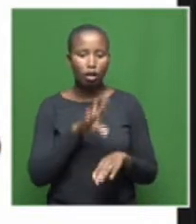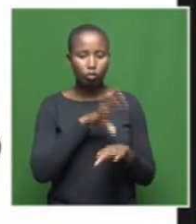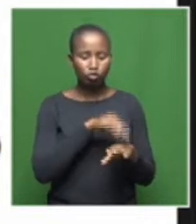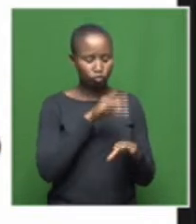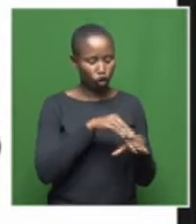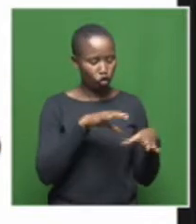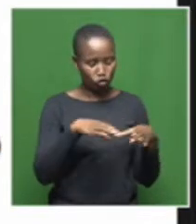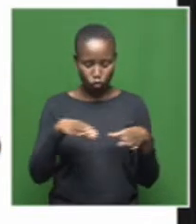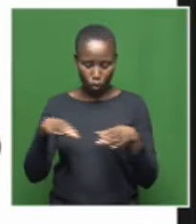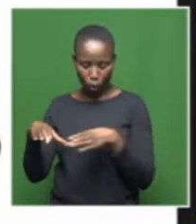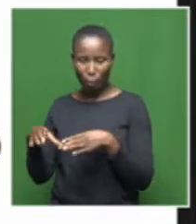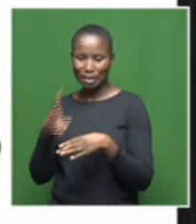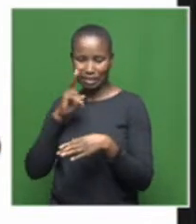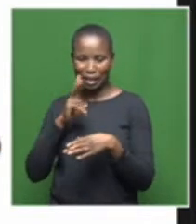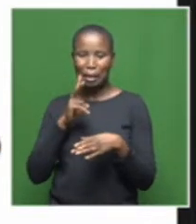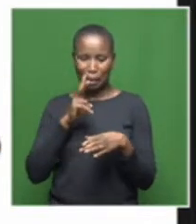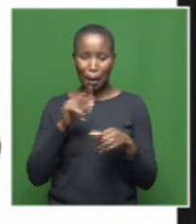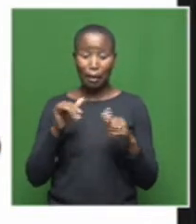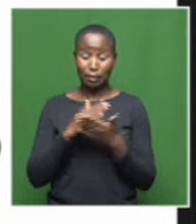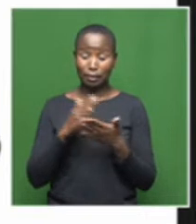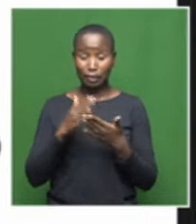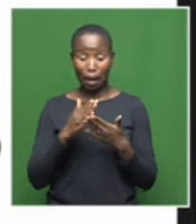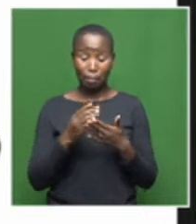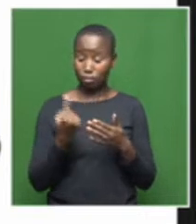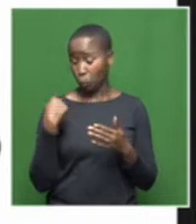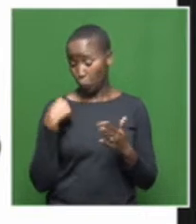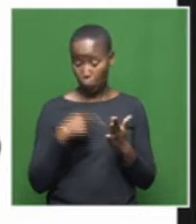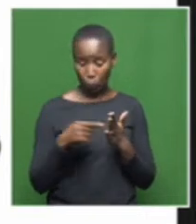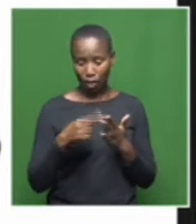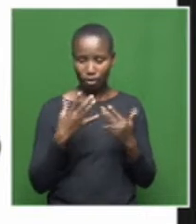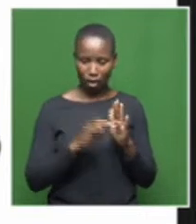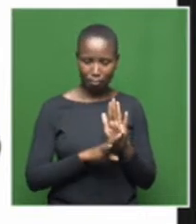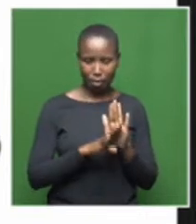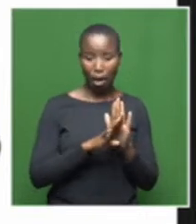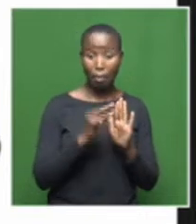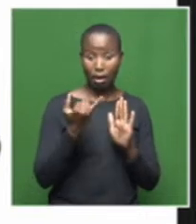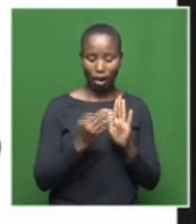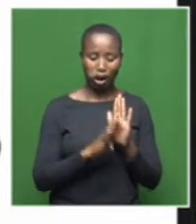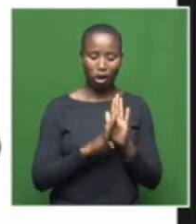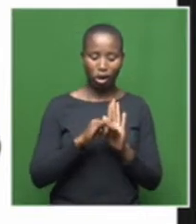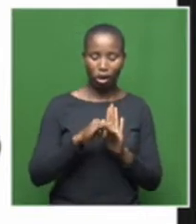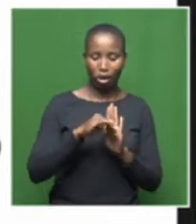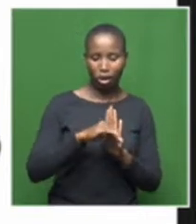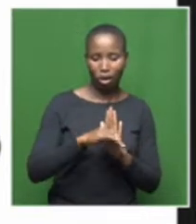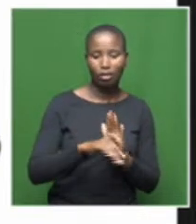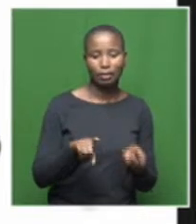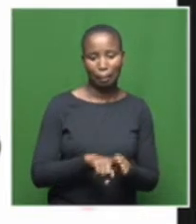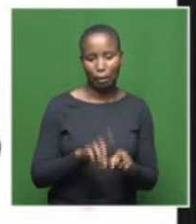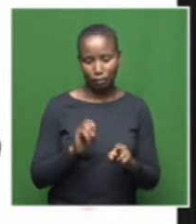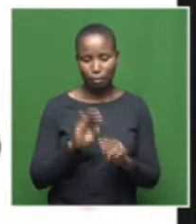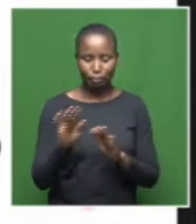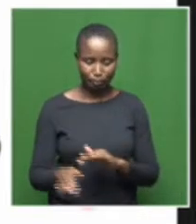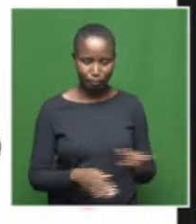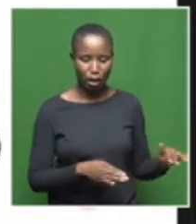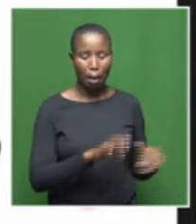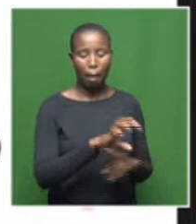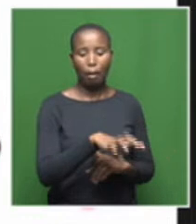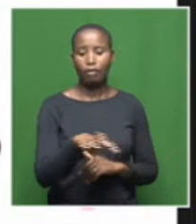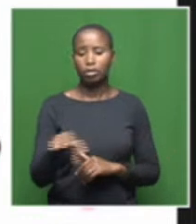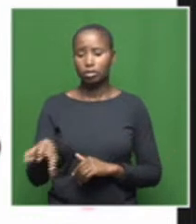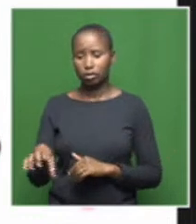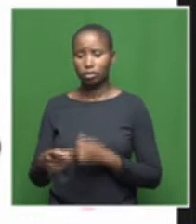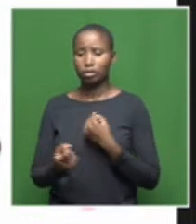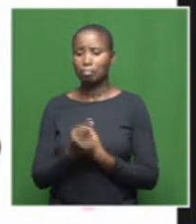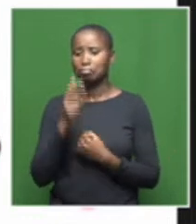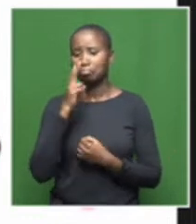seen the higher positivity rates in the last couple of weeks, decreases in those age groups as well. In terms of the provinces, all provinces are